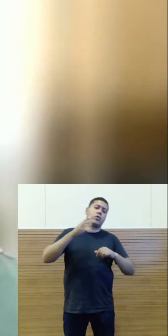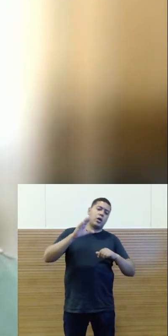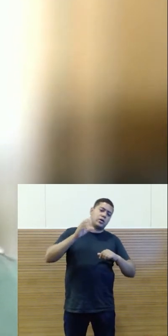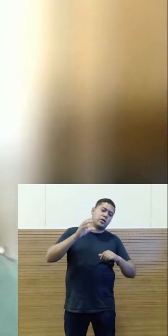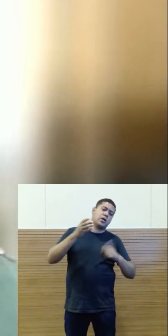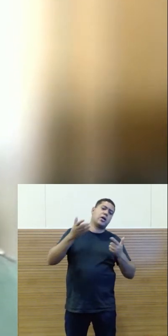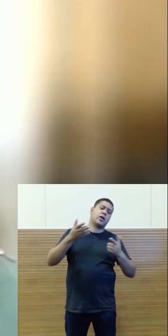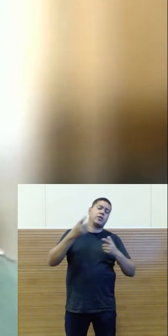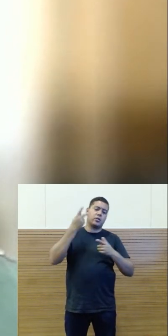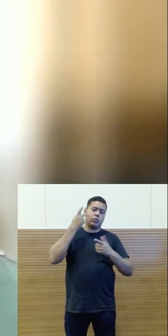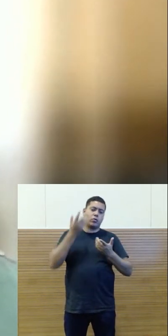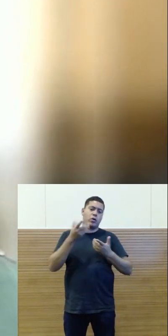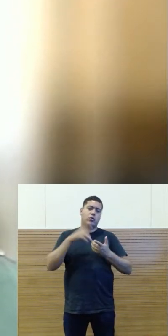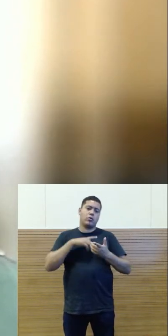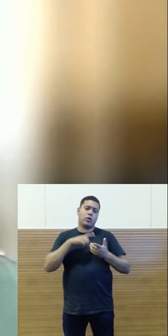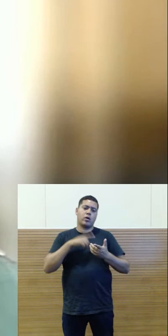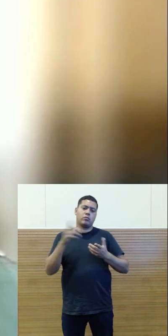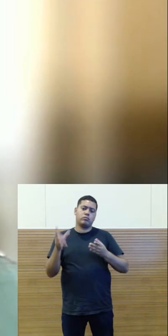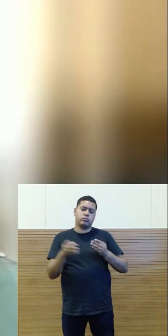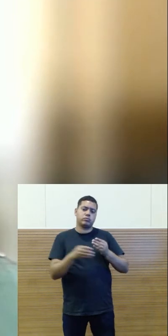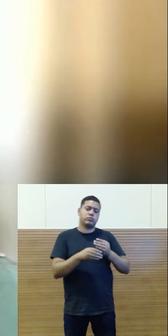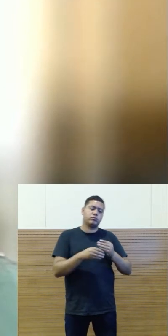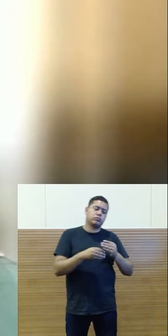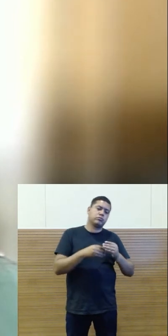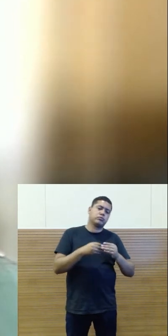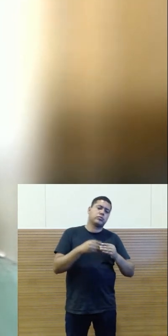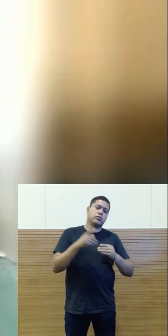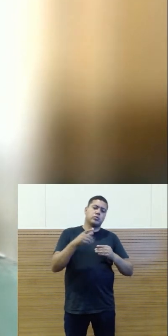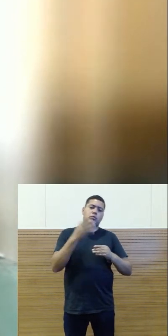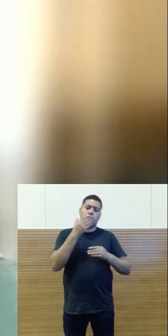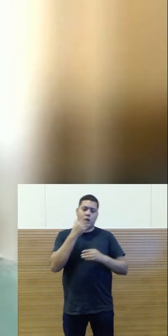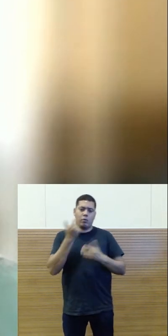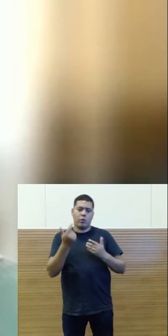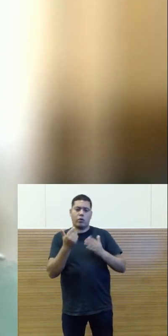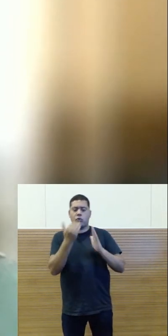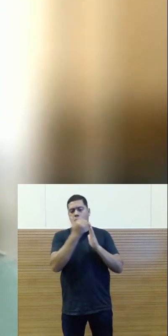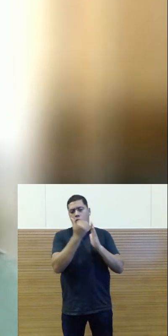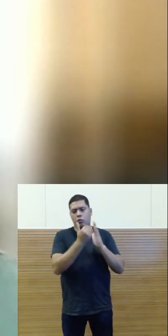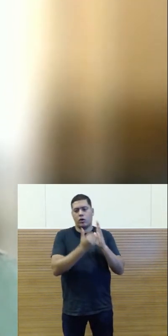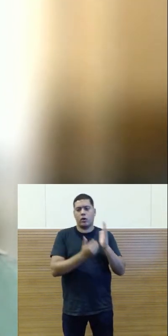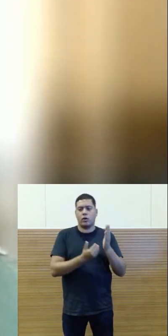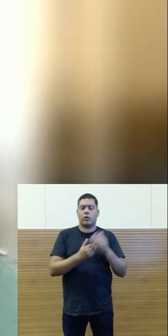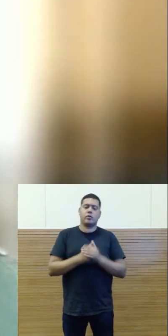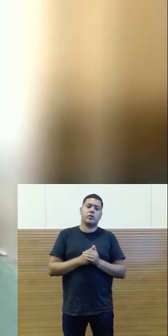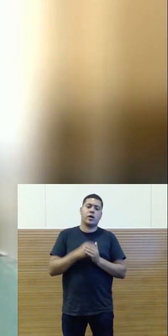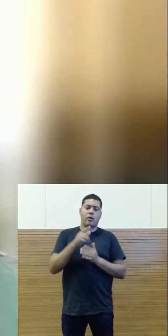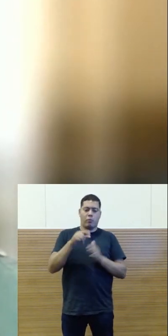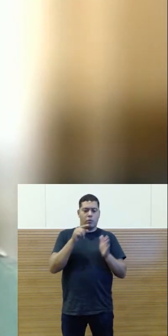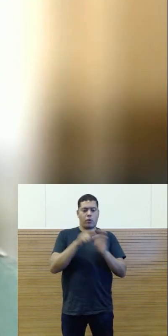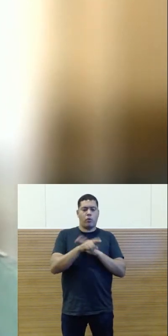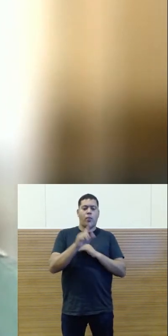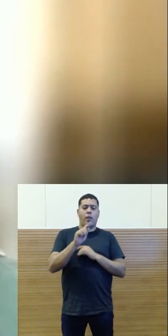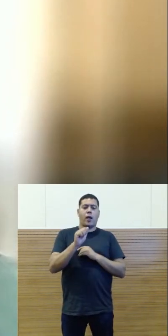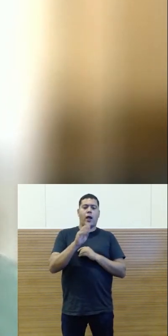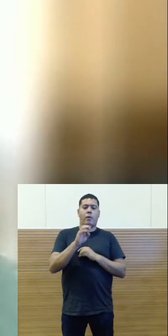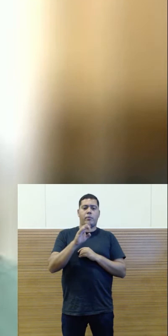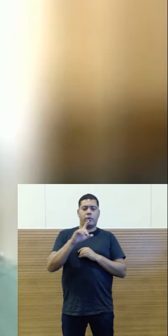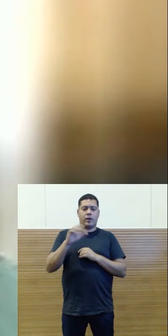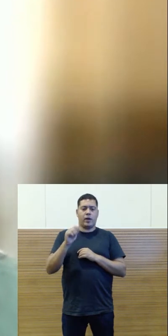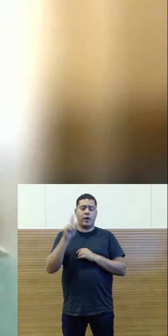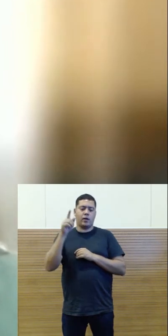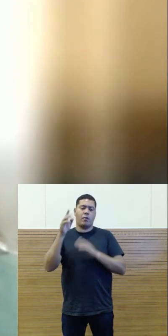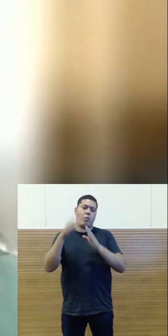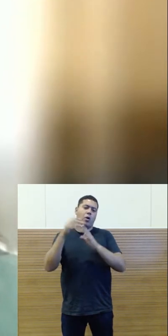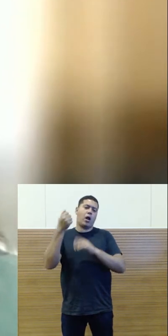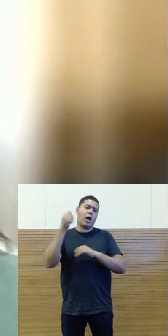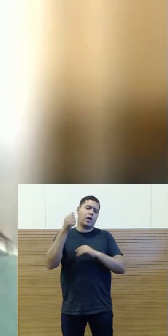the scientific evidence when we try to incorporate the processing of foods in the guides. And